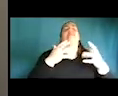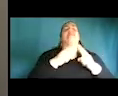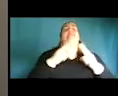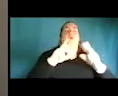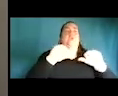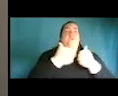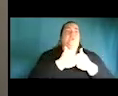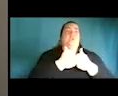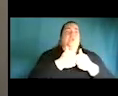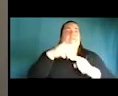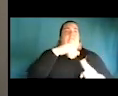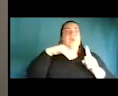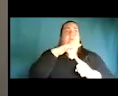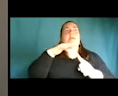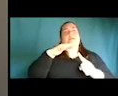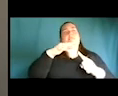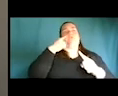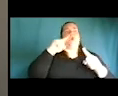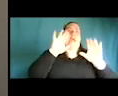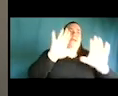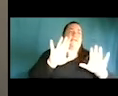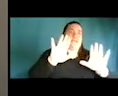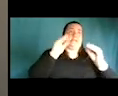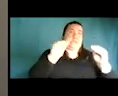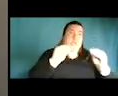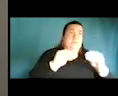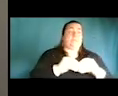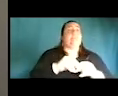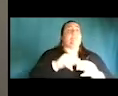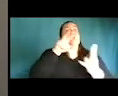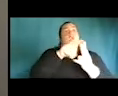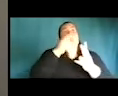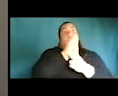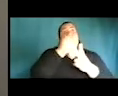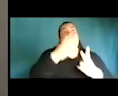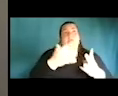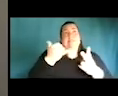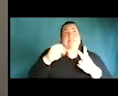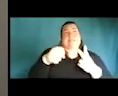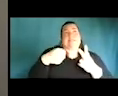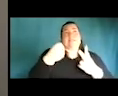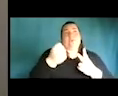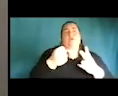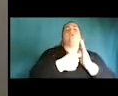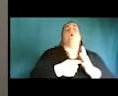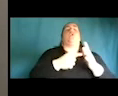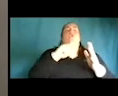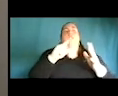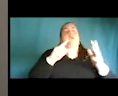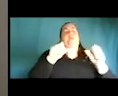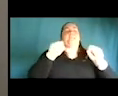teaching. And our two winners this year showed incredible creativity in the midst of these intense